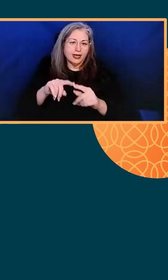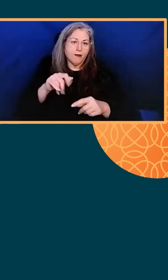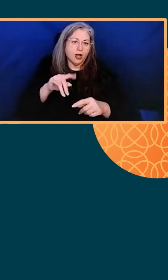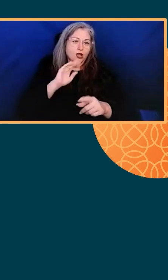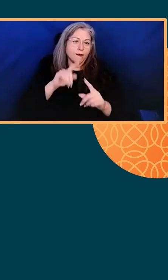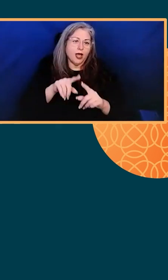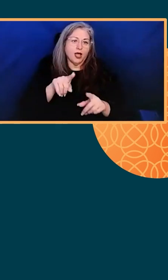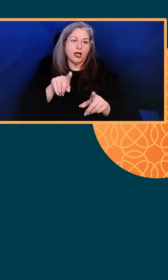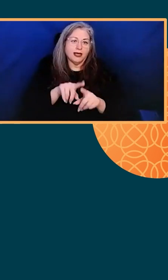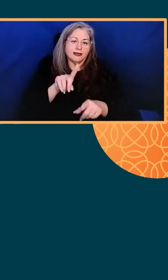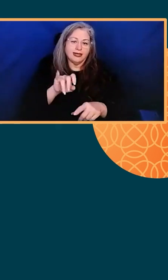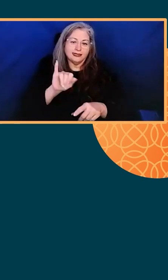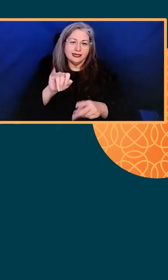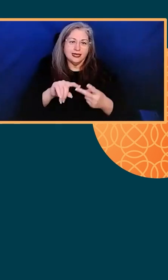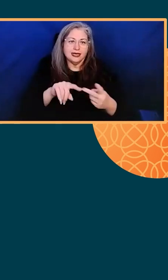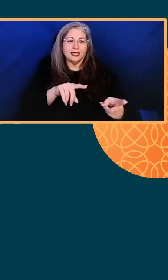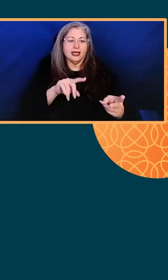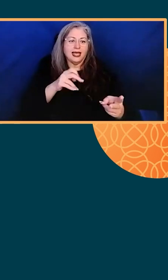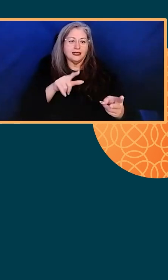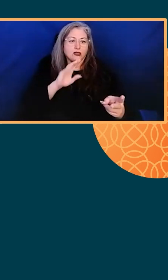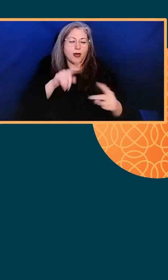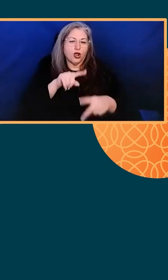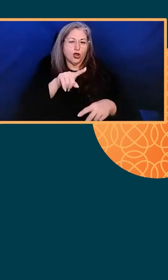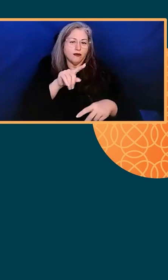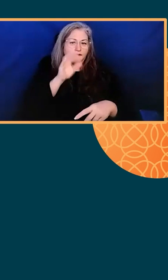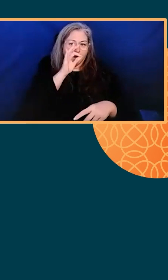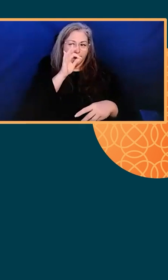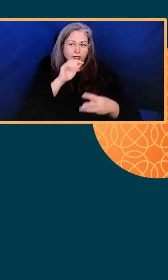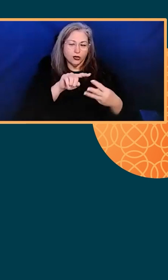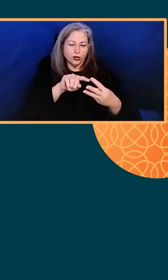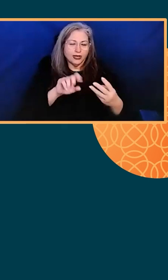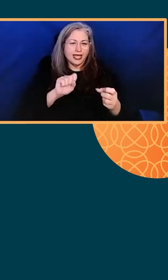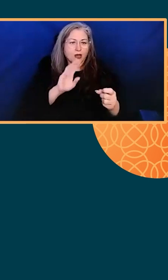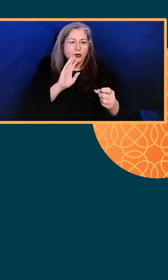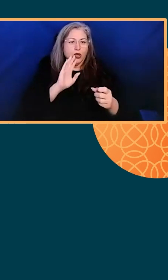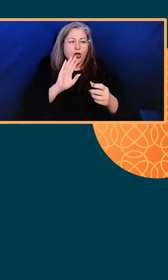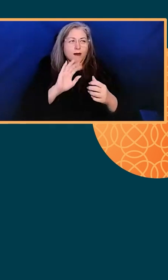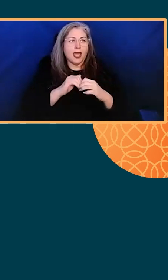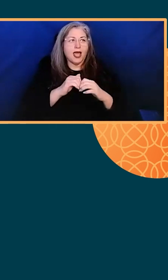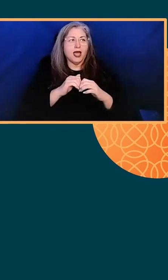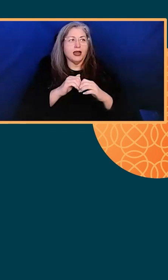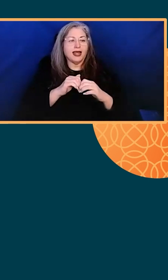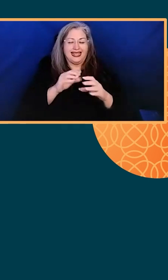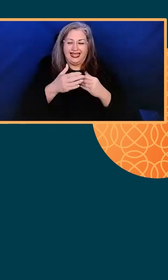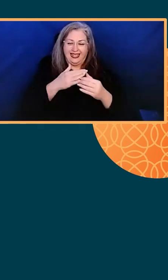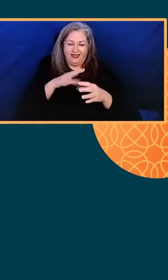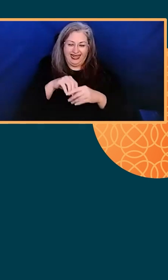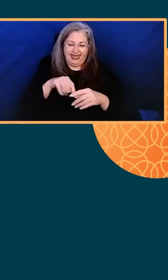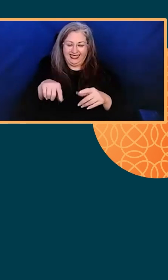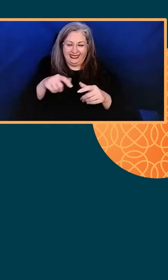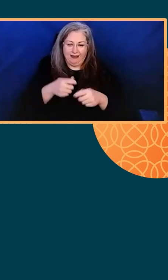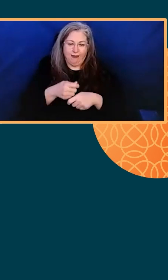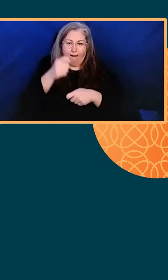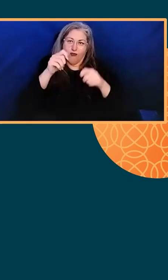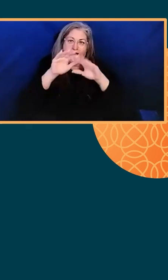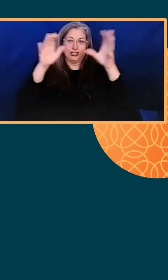her Desi identity, Hazel's talking about her Filipina identity. Can we talk about the ways that even within this big umbrella term